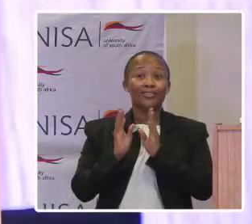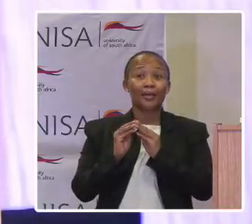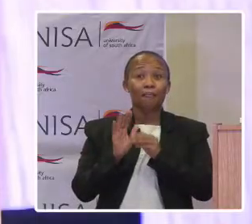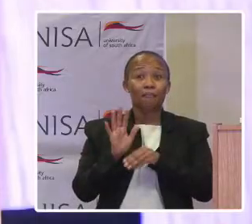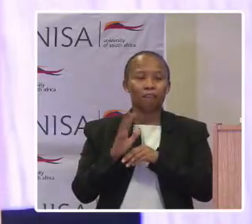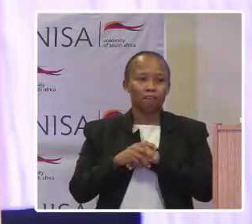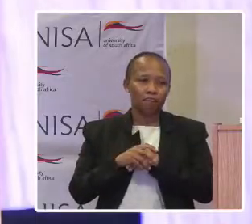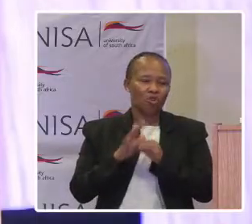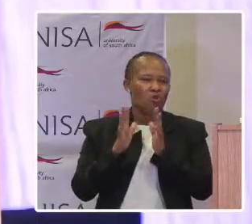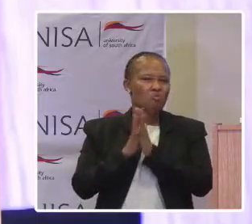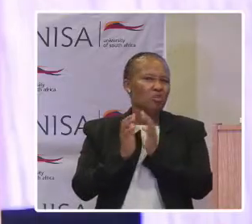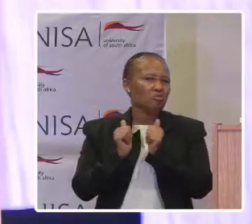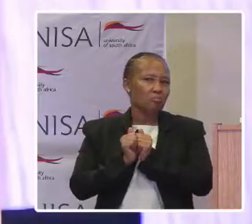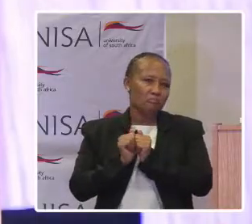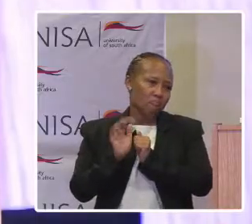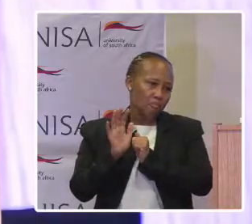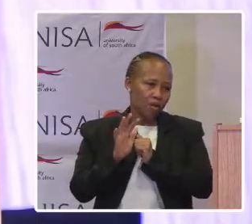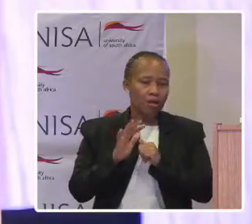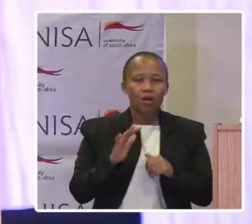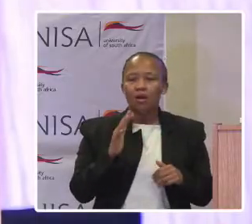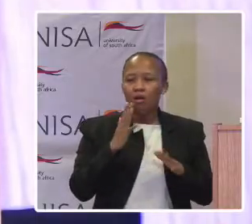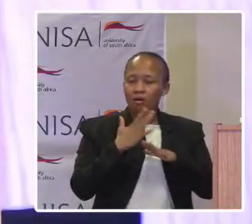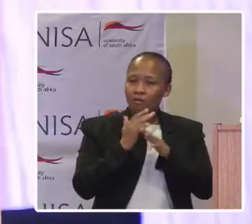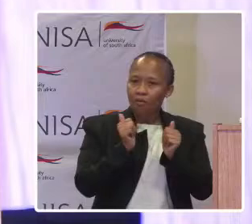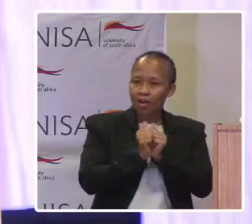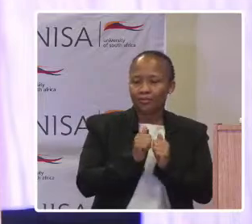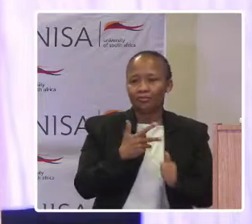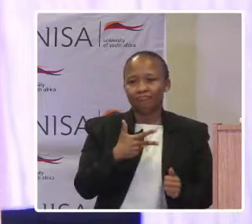all, colleagues, ladies and gentlemen.